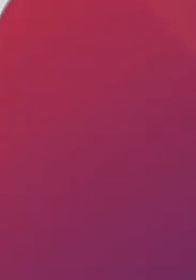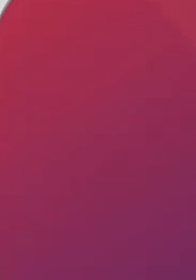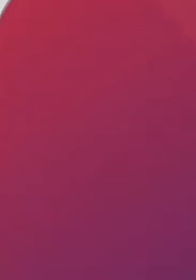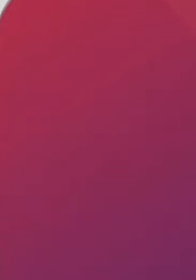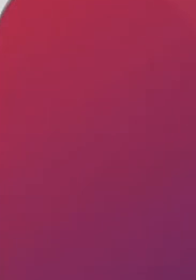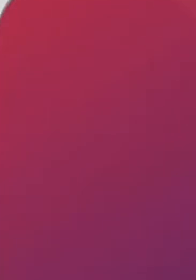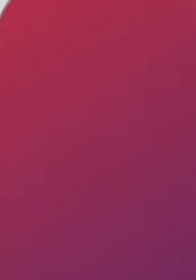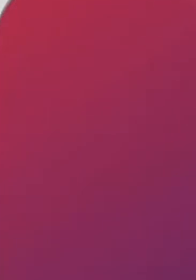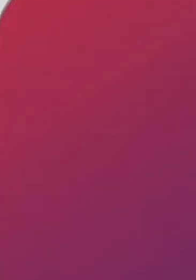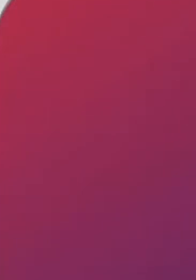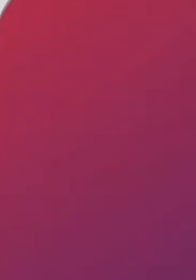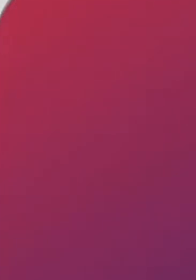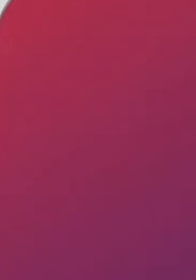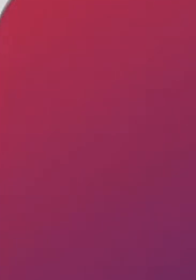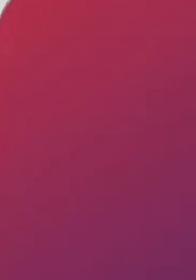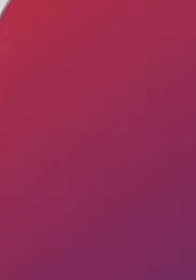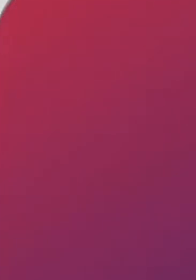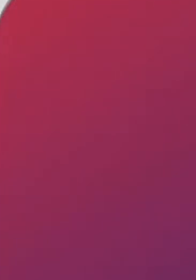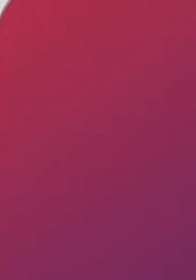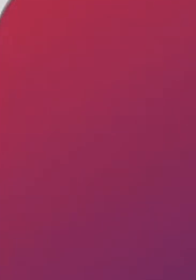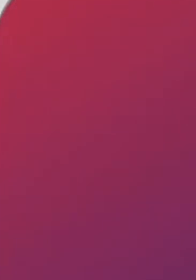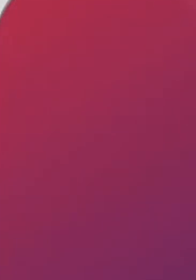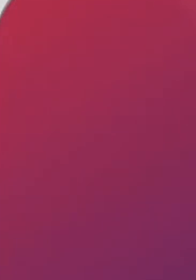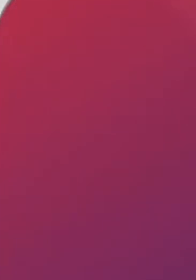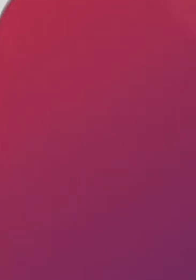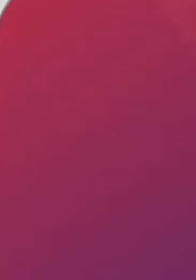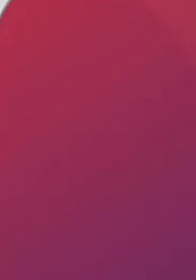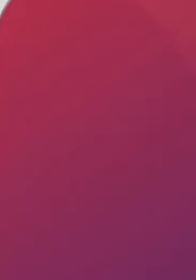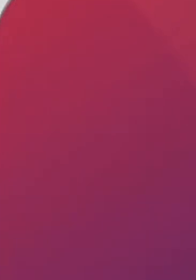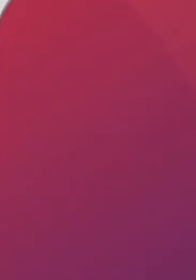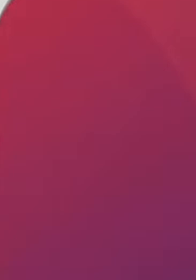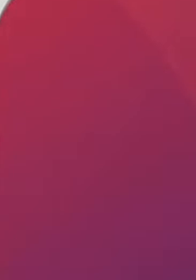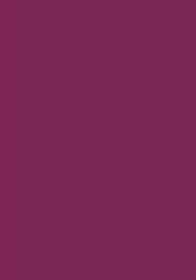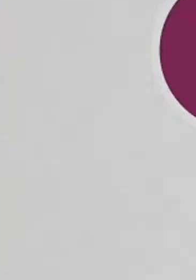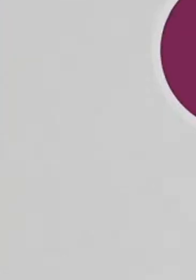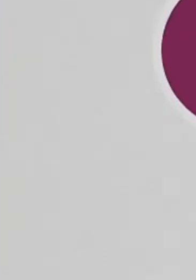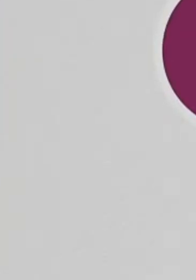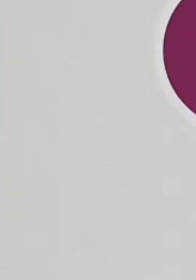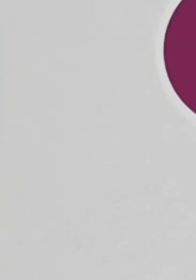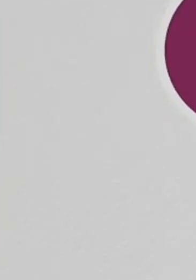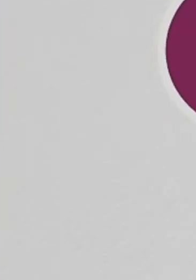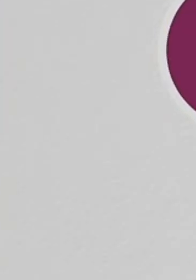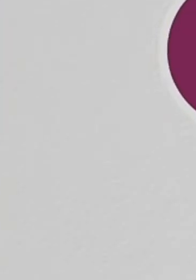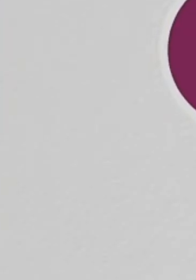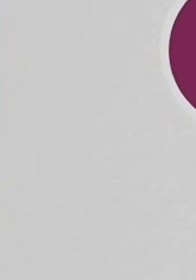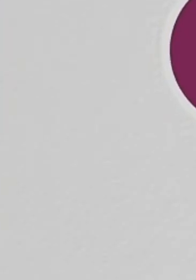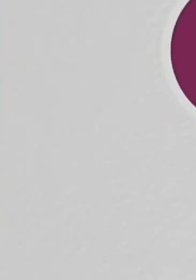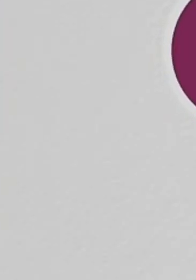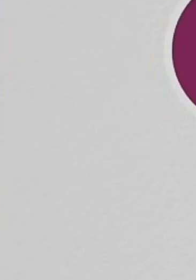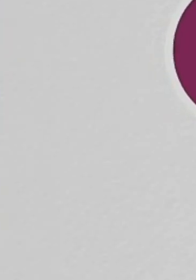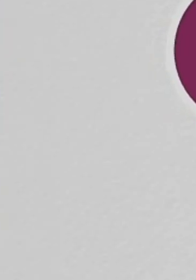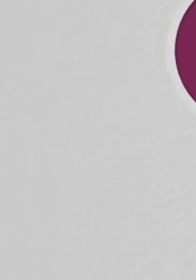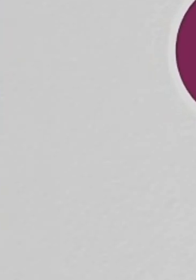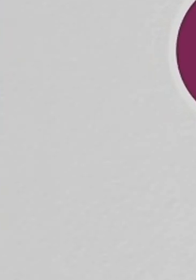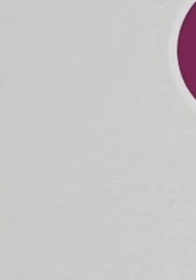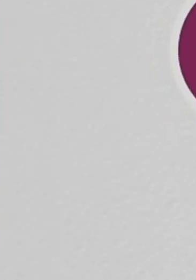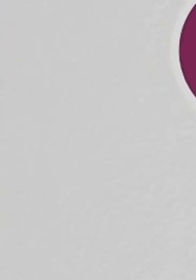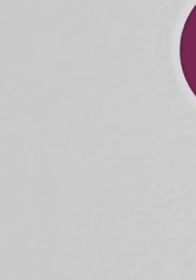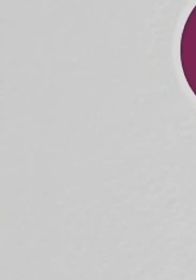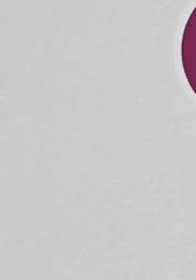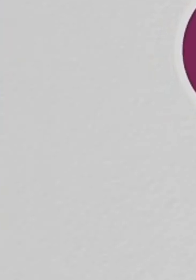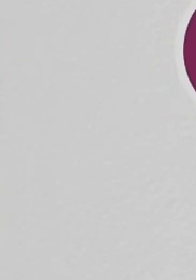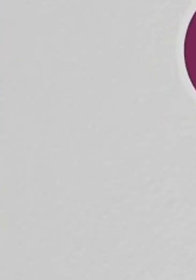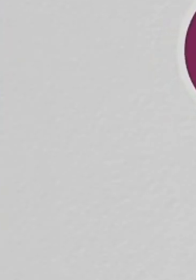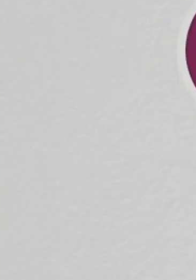hope more people get vaccinated. Vaccinate, vaccinate, vaccinate. Don't delay. Get